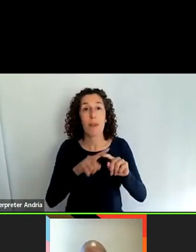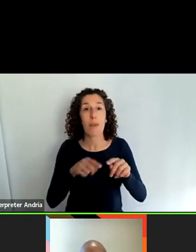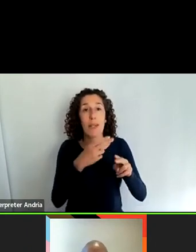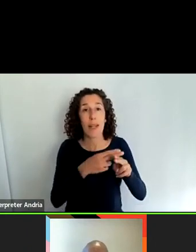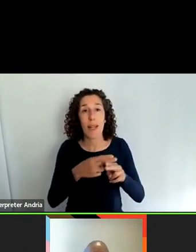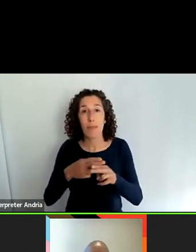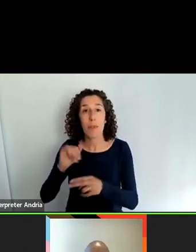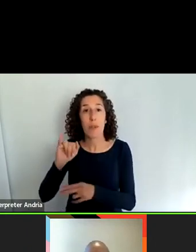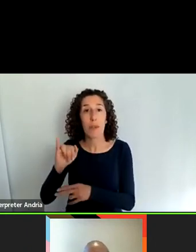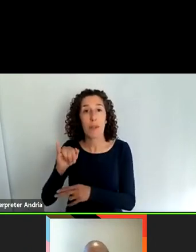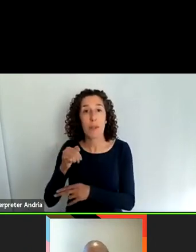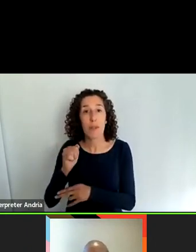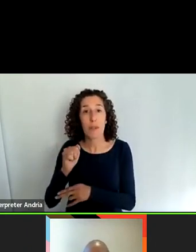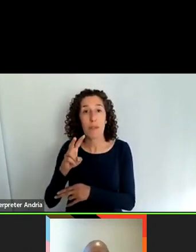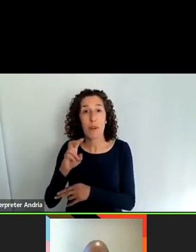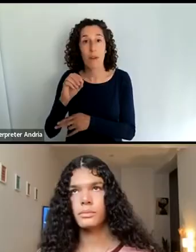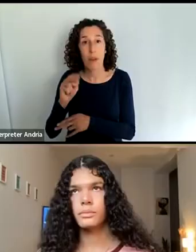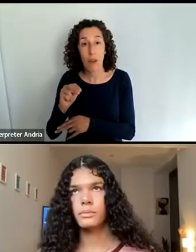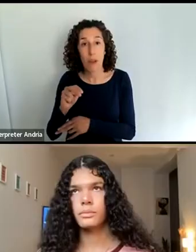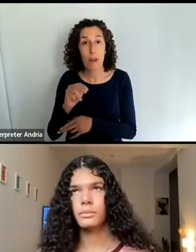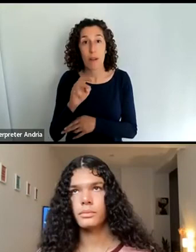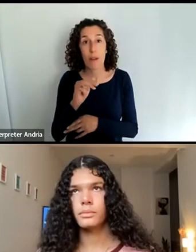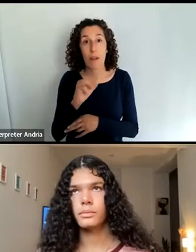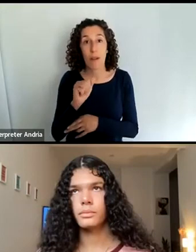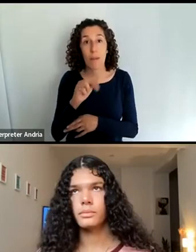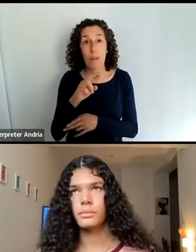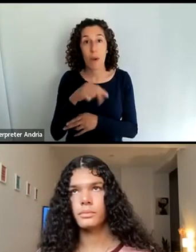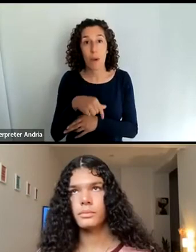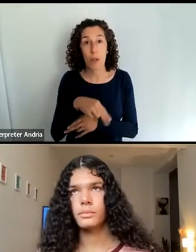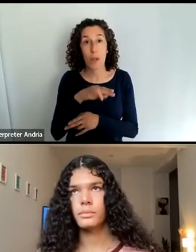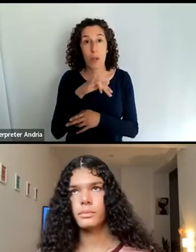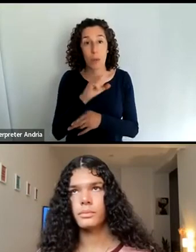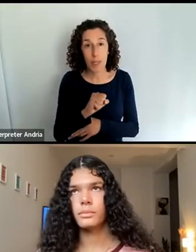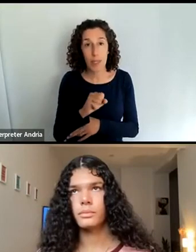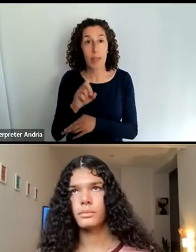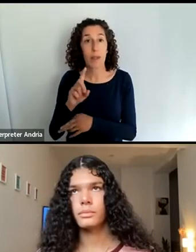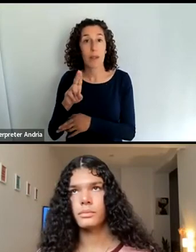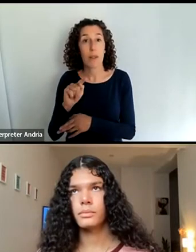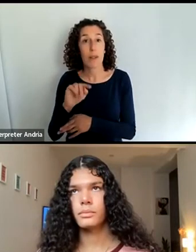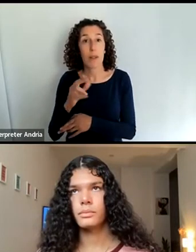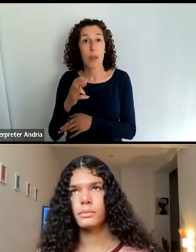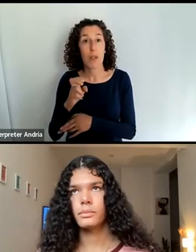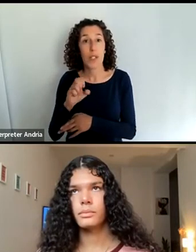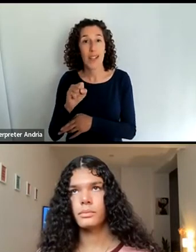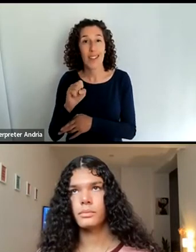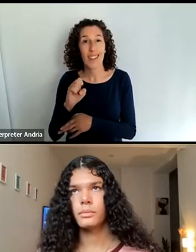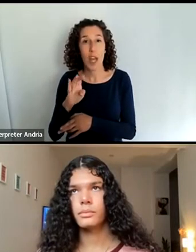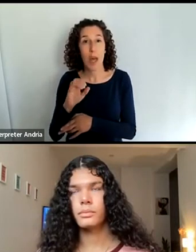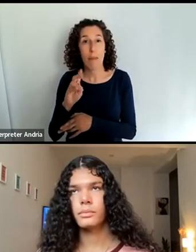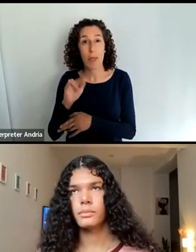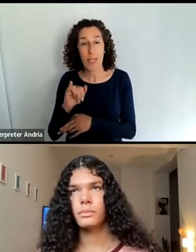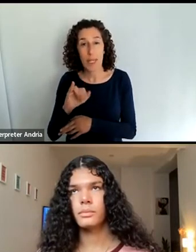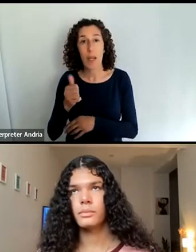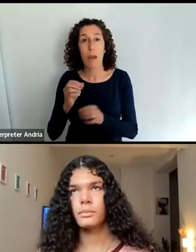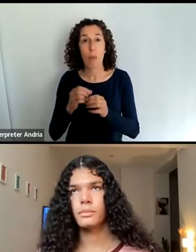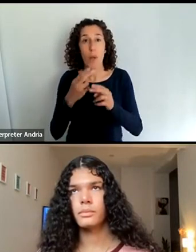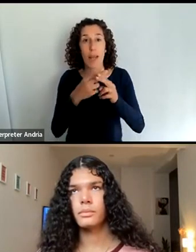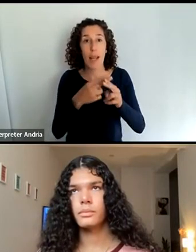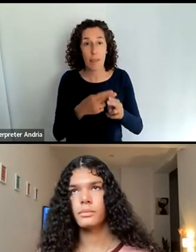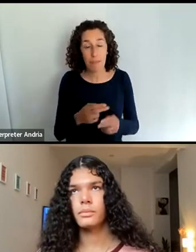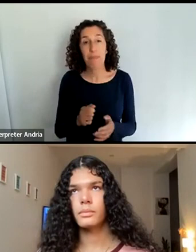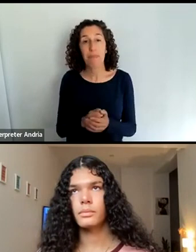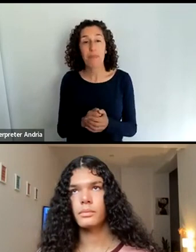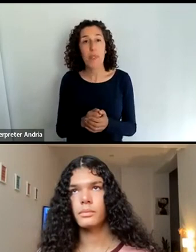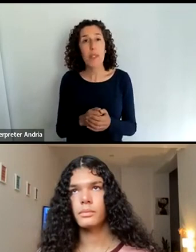Martin, Marquise Balenciaga, Duchess Ebony, and so many, many more. So it matters. It matters that we're here. This is a civil rights